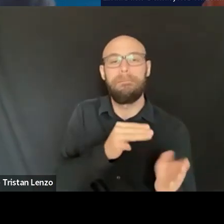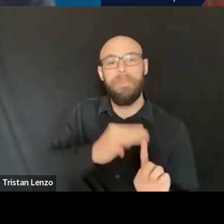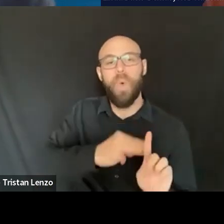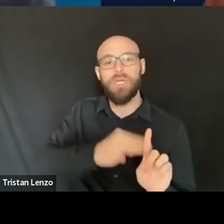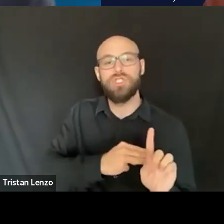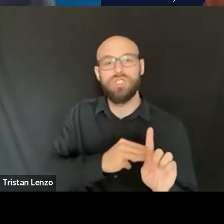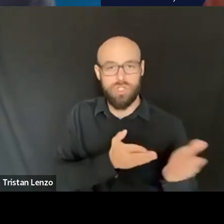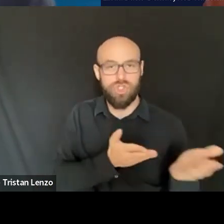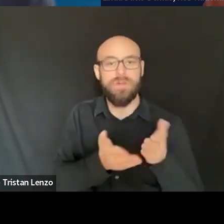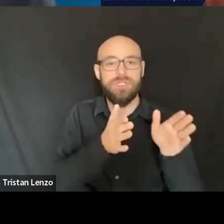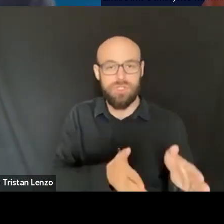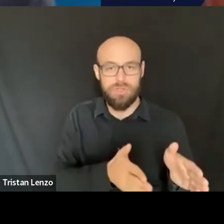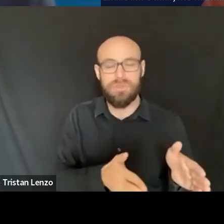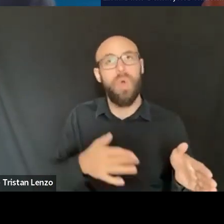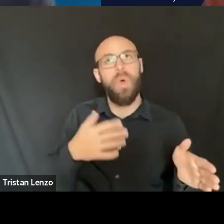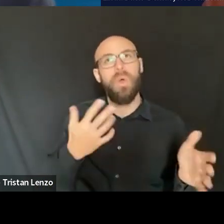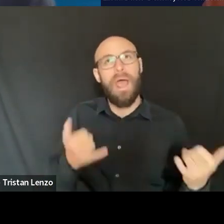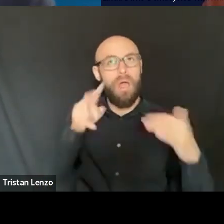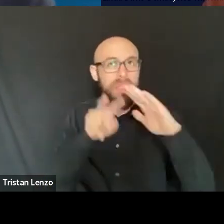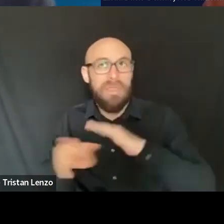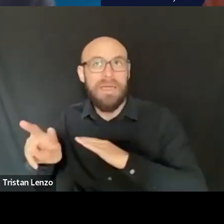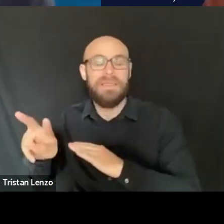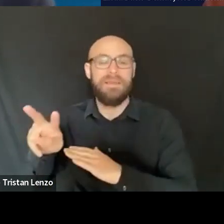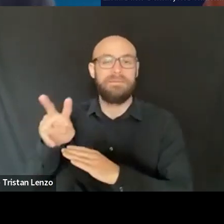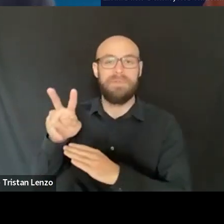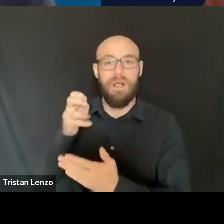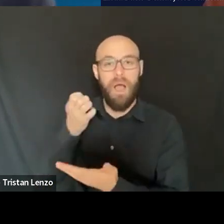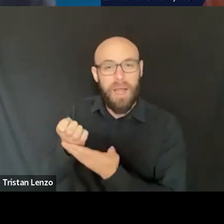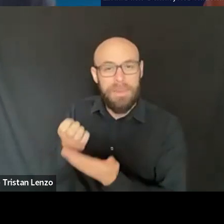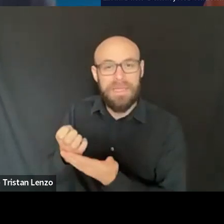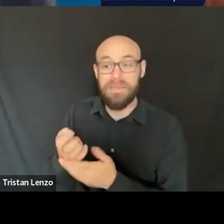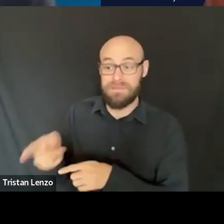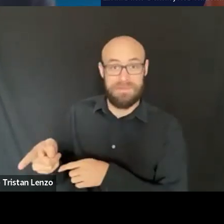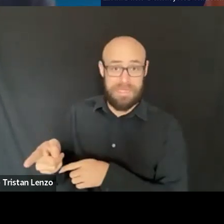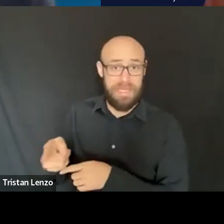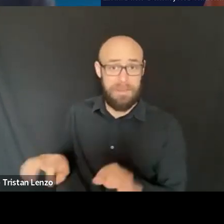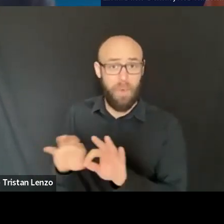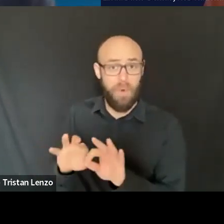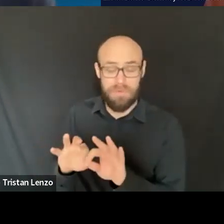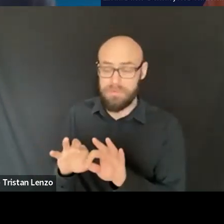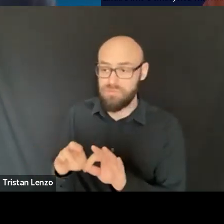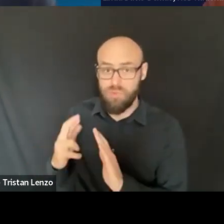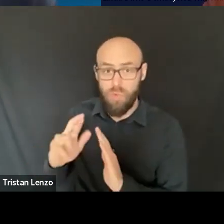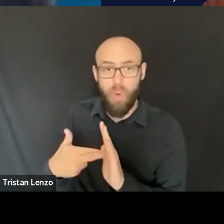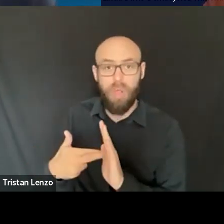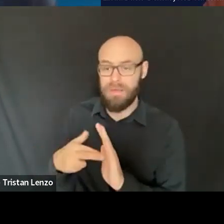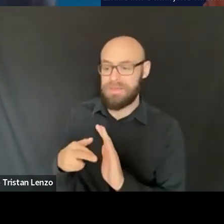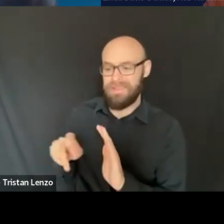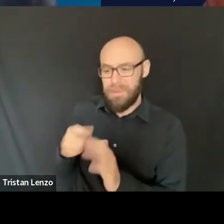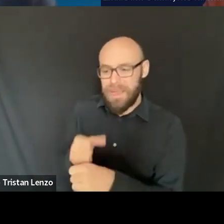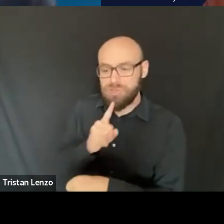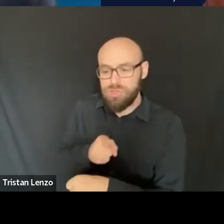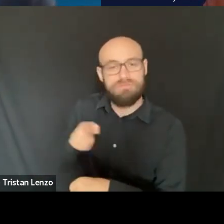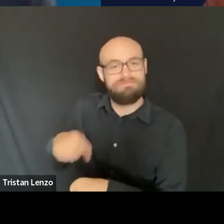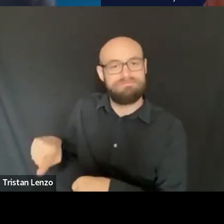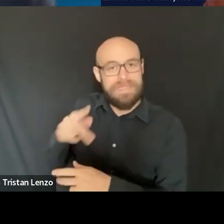terms of the economy in the future, we're going to continue to play a vital role, and we need to make sure that we sustain the counselors that we have. But I would say training